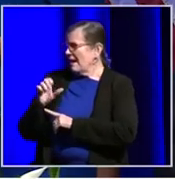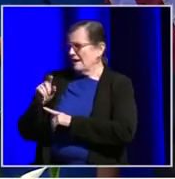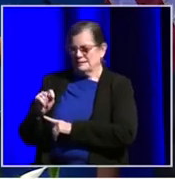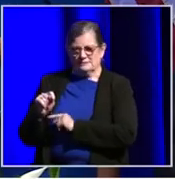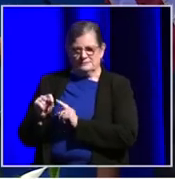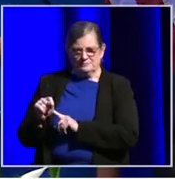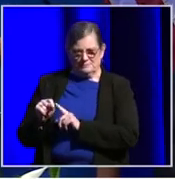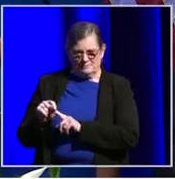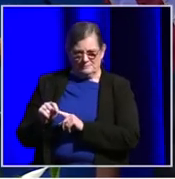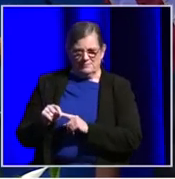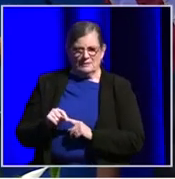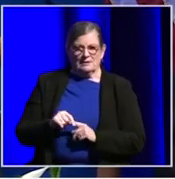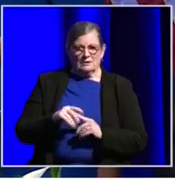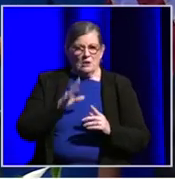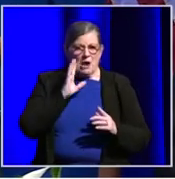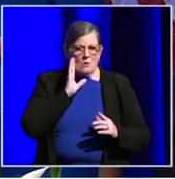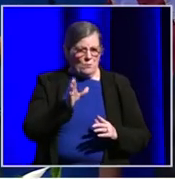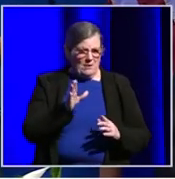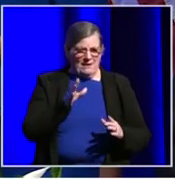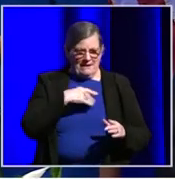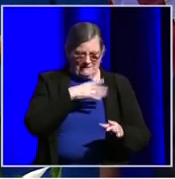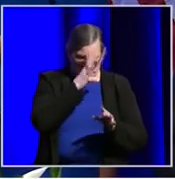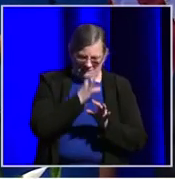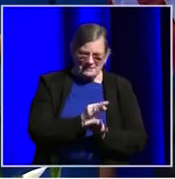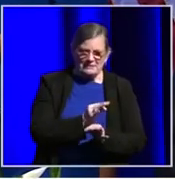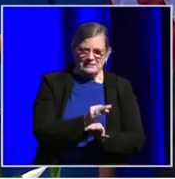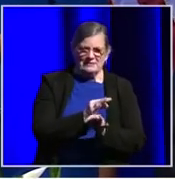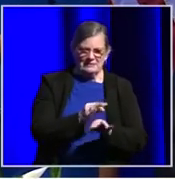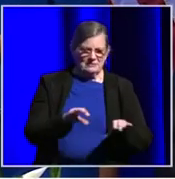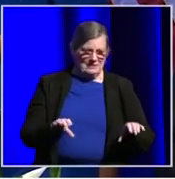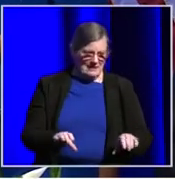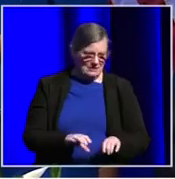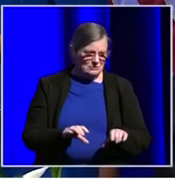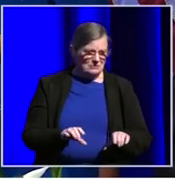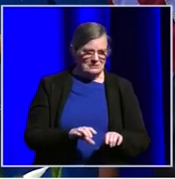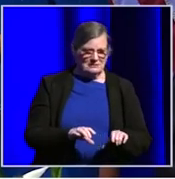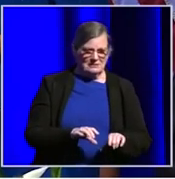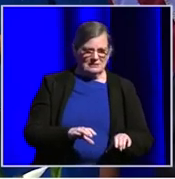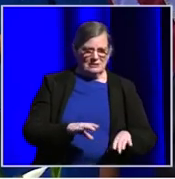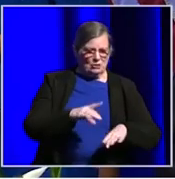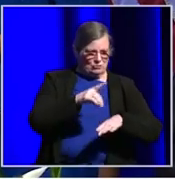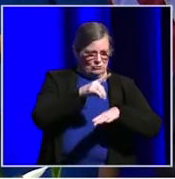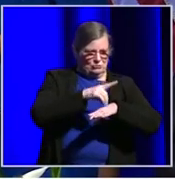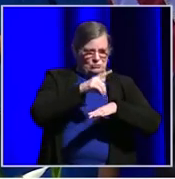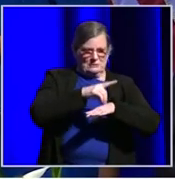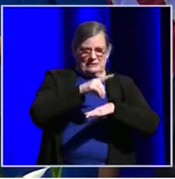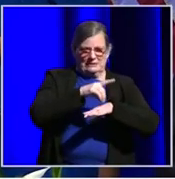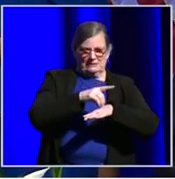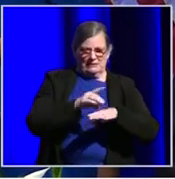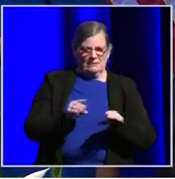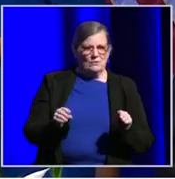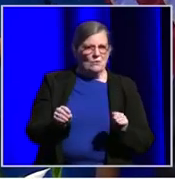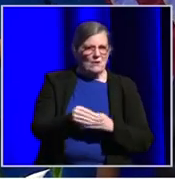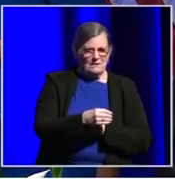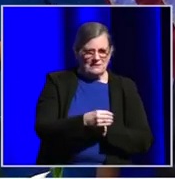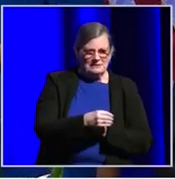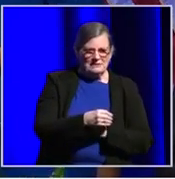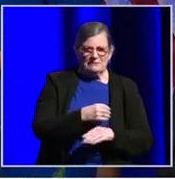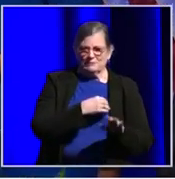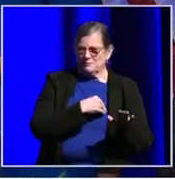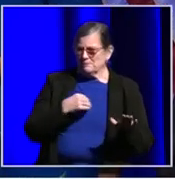faithfully discharge. And will faithfully discharge. The duties of the office of a member of the